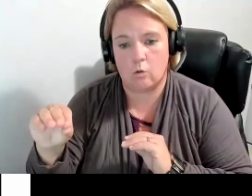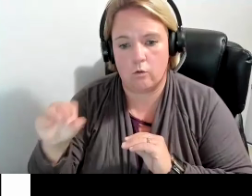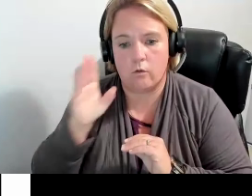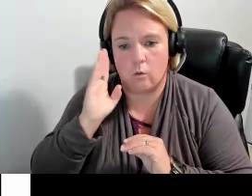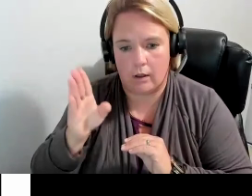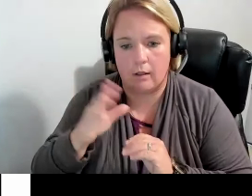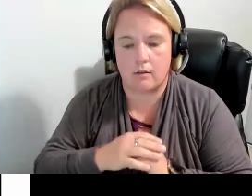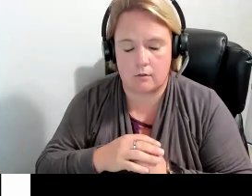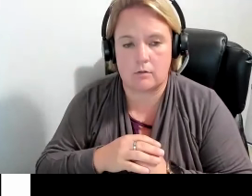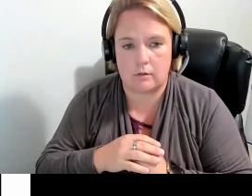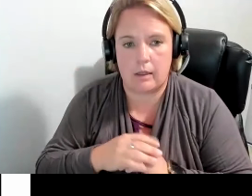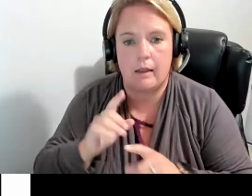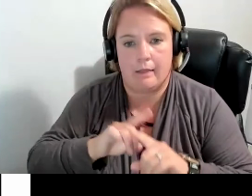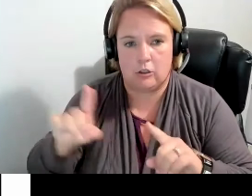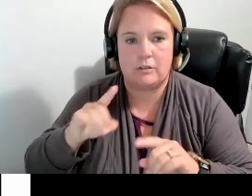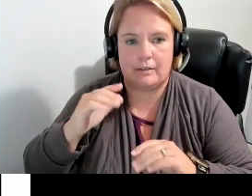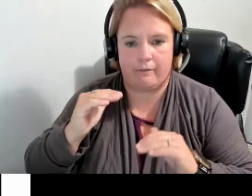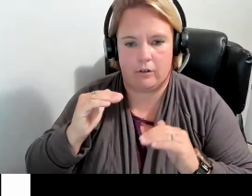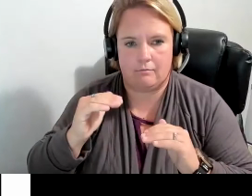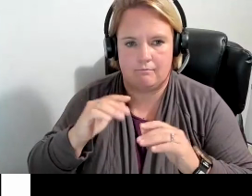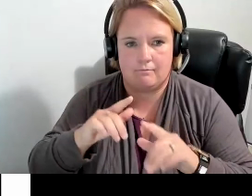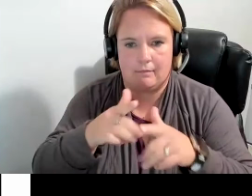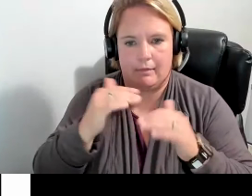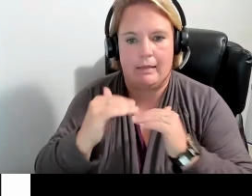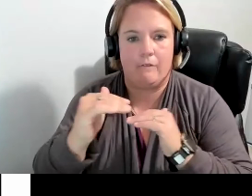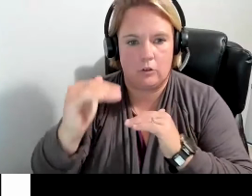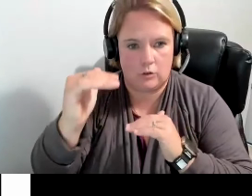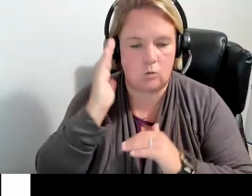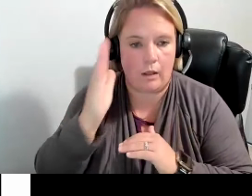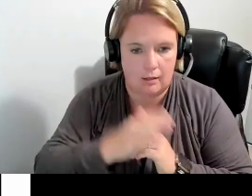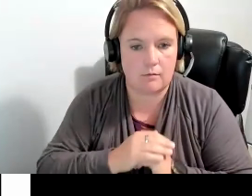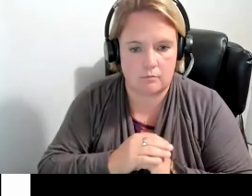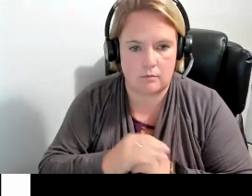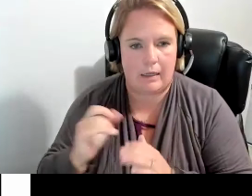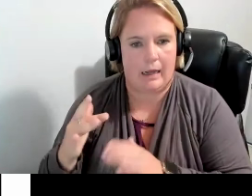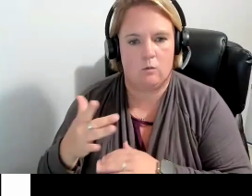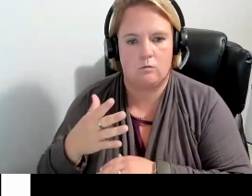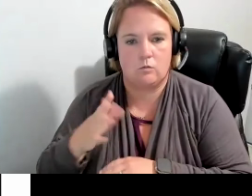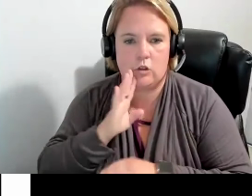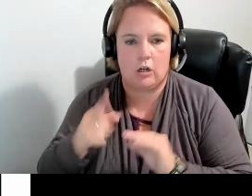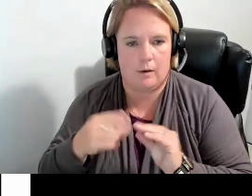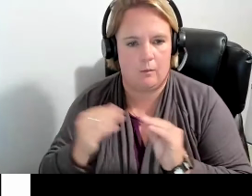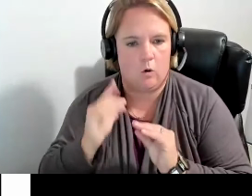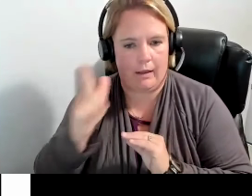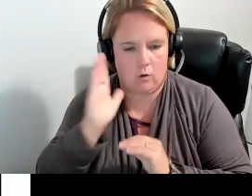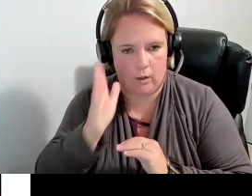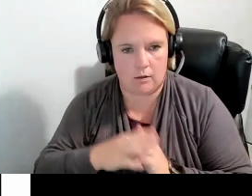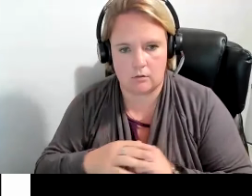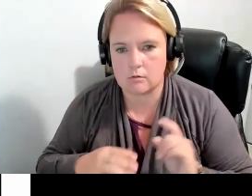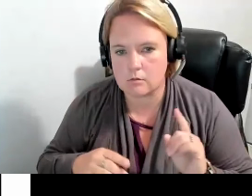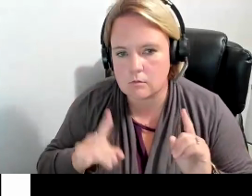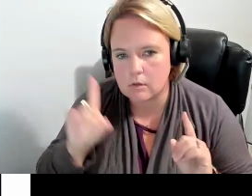levels. Yeah, and I have a slide for that You got a too in a slide. second. Yeah, so I'll be able to touch on that too a little bit more. Yes, sir. Once more, the non-credit is anything